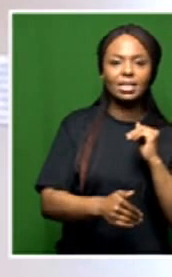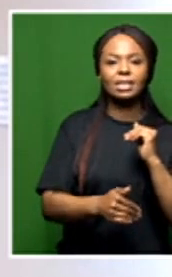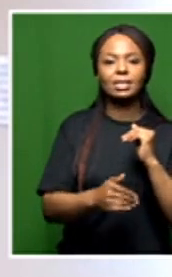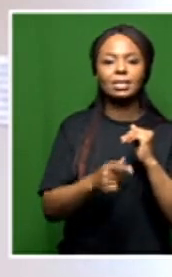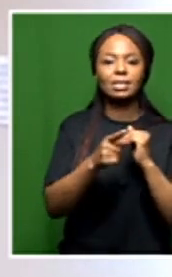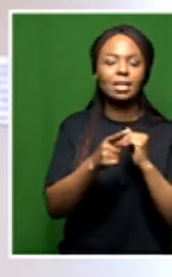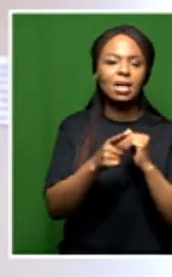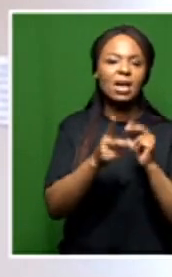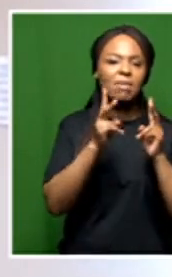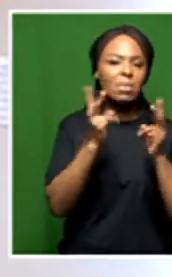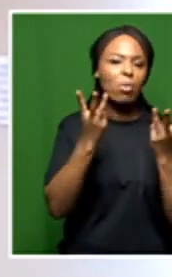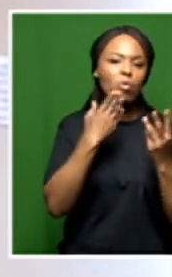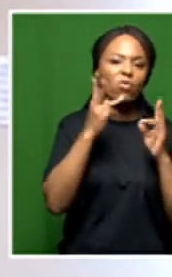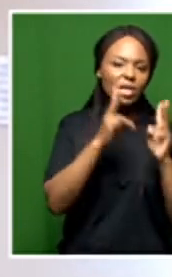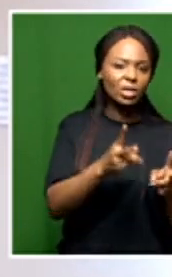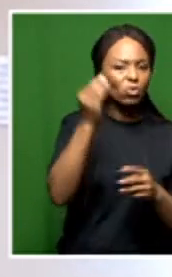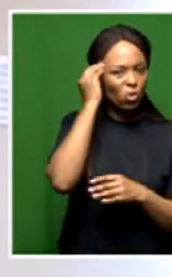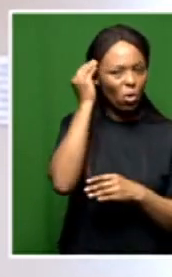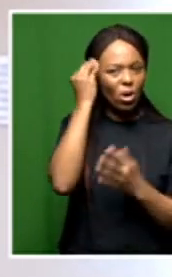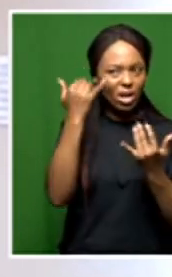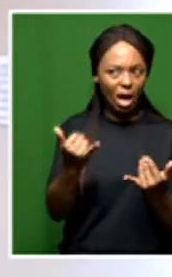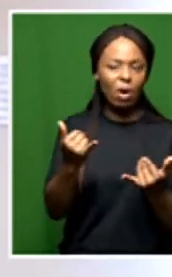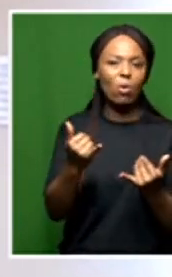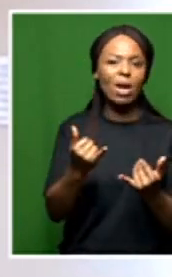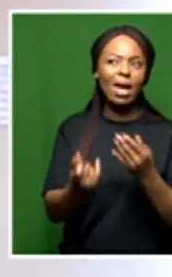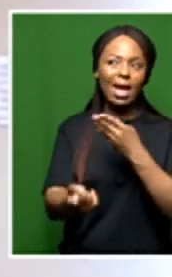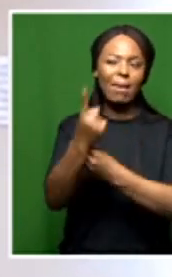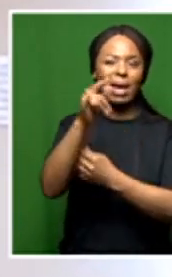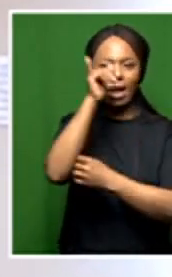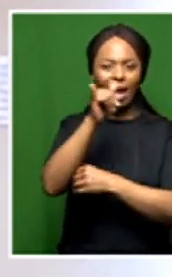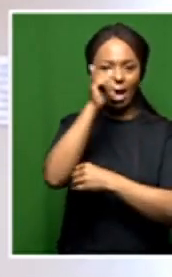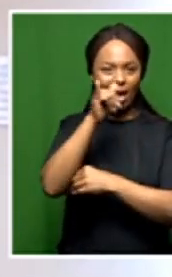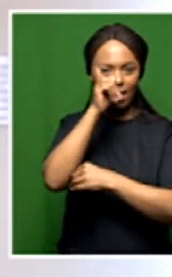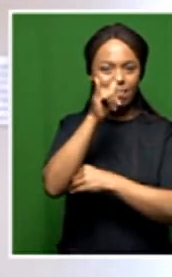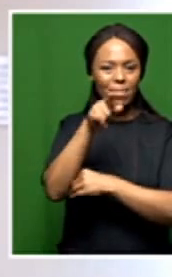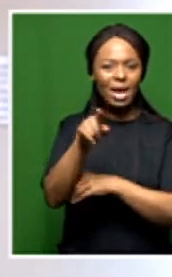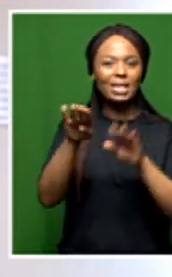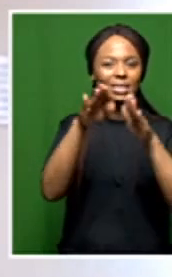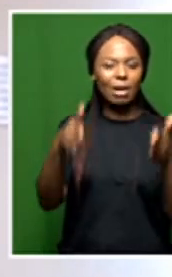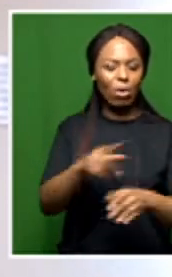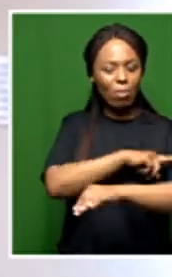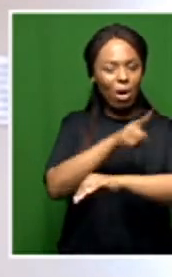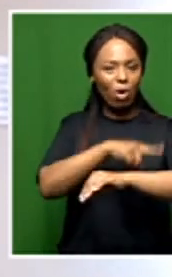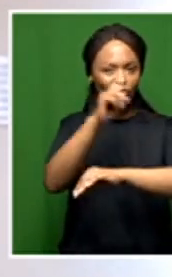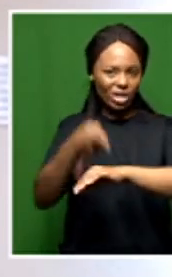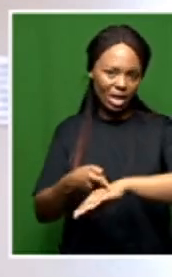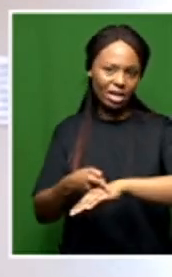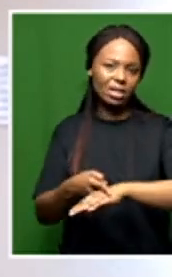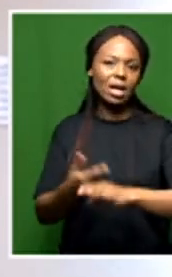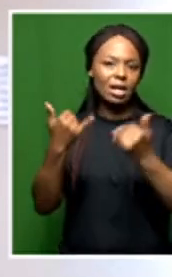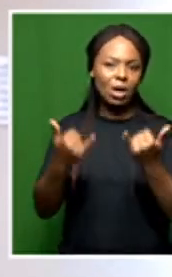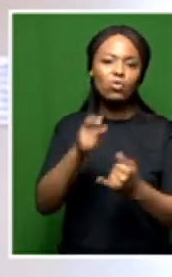for example, in Table Mountain, there have been a lot of criminal activities, which we've now clamped down. We're using intelligent